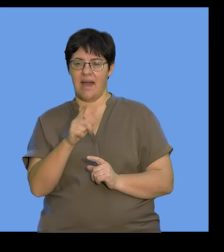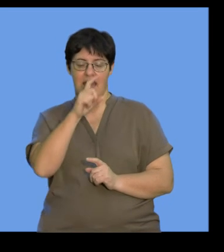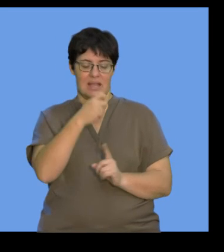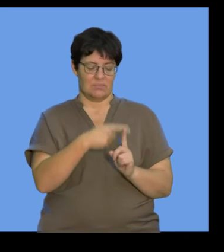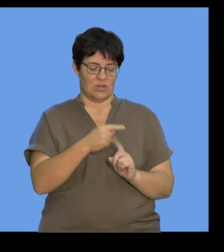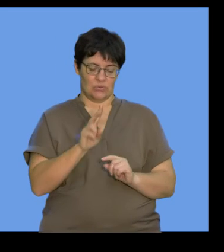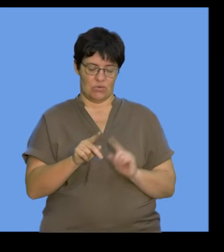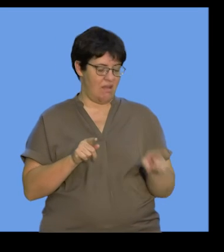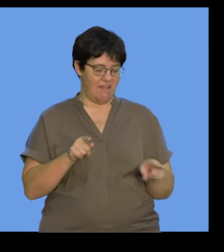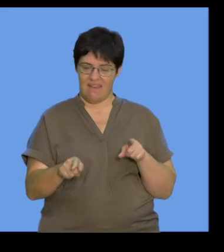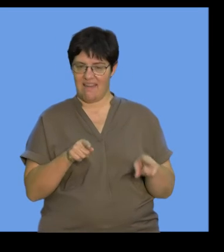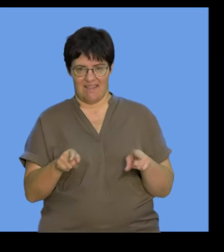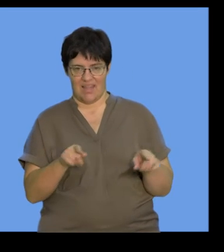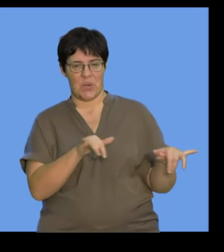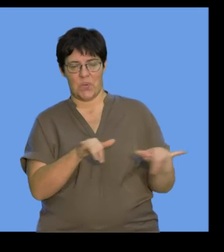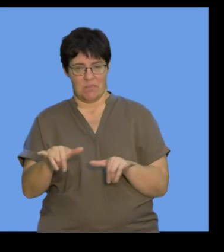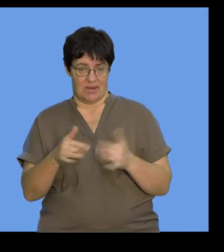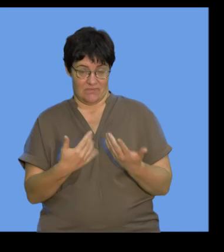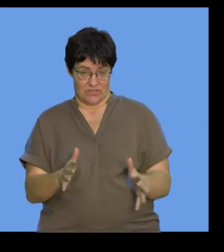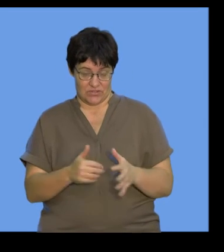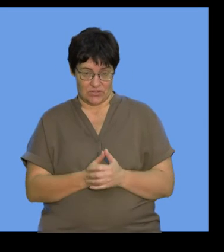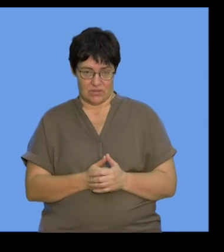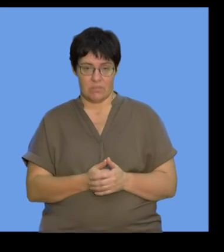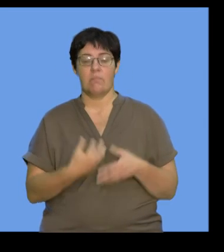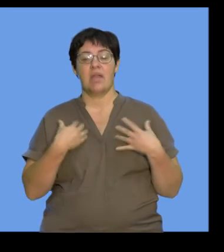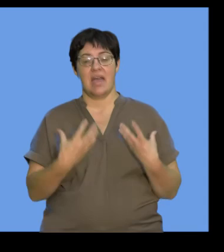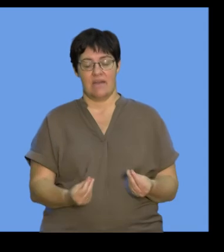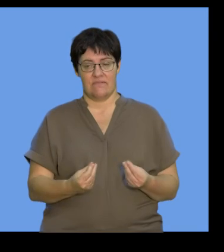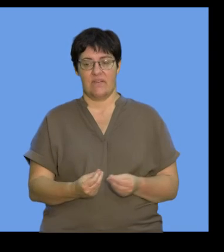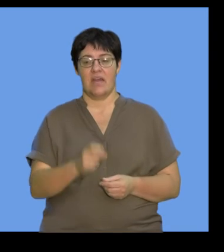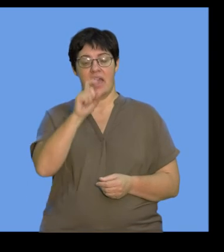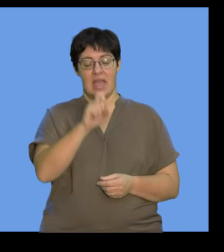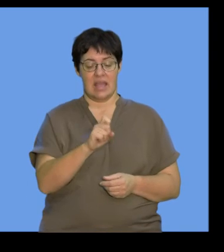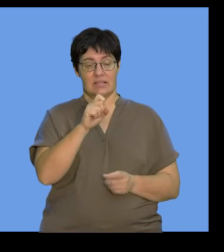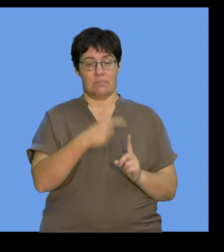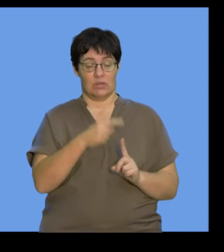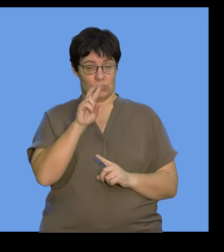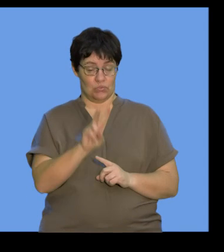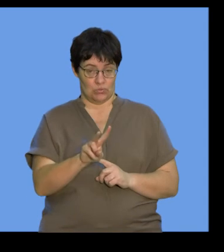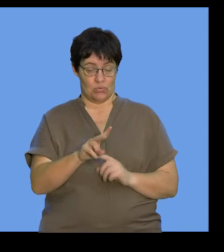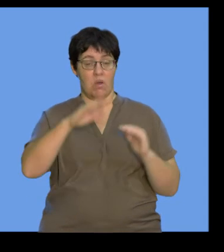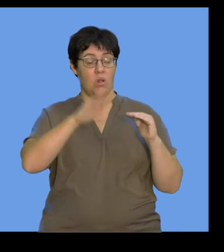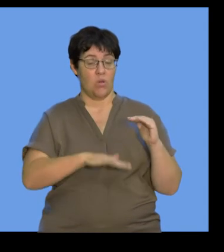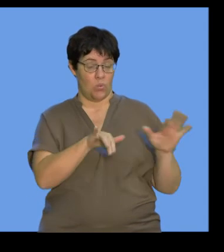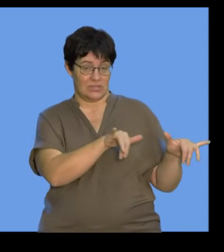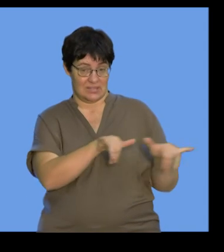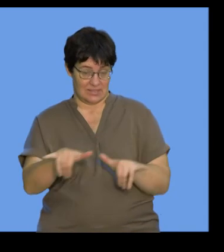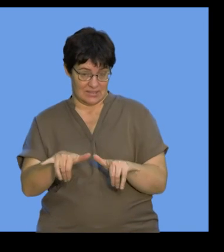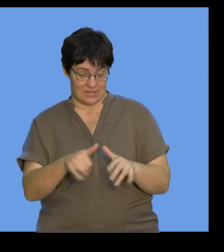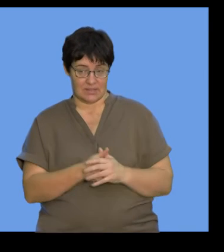x plus 2 is already common. So I already have x plus 2 as my lowest